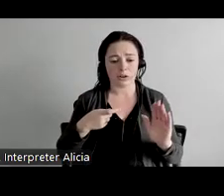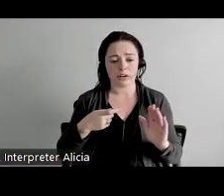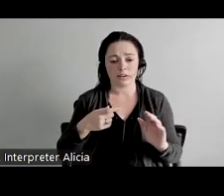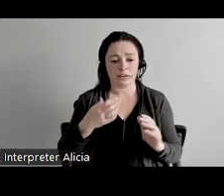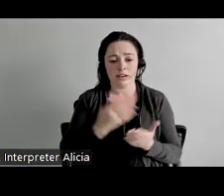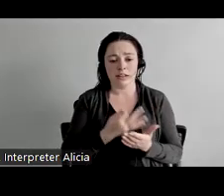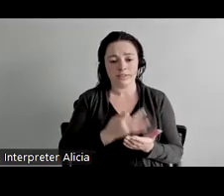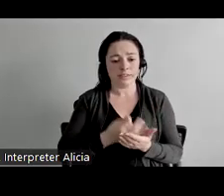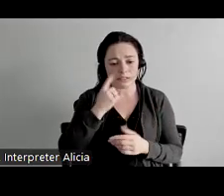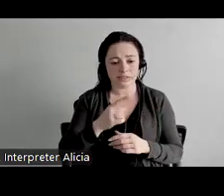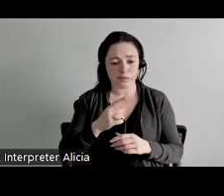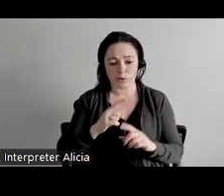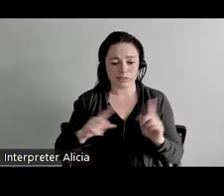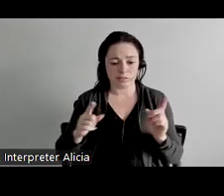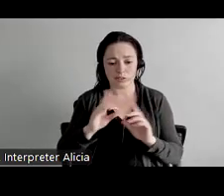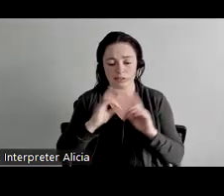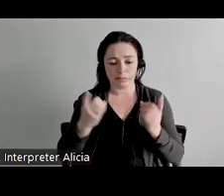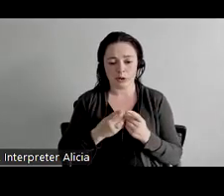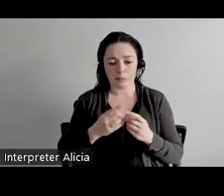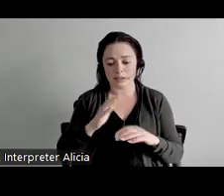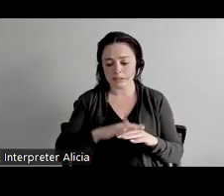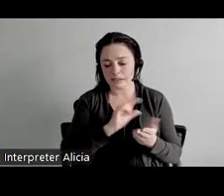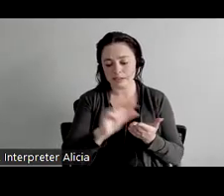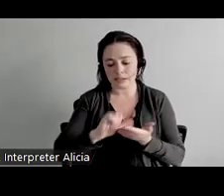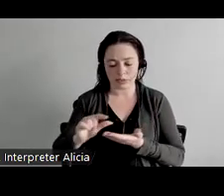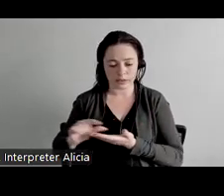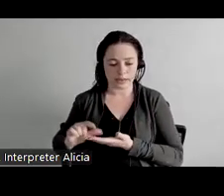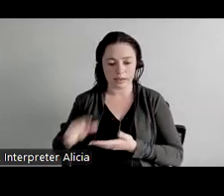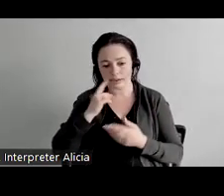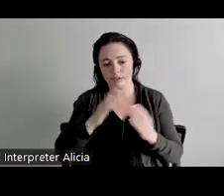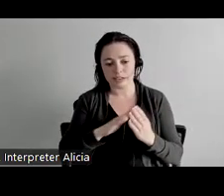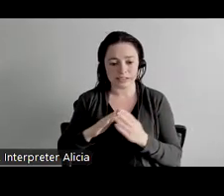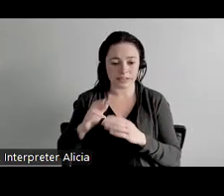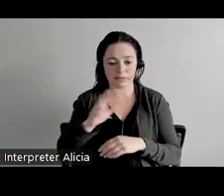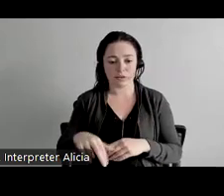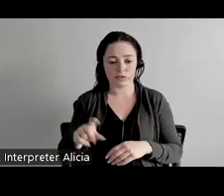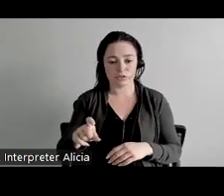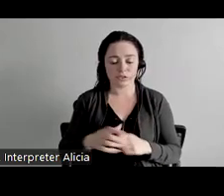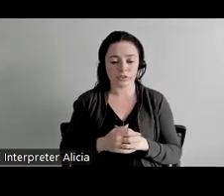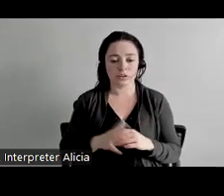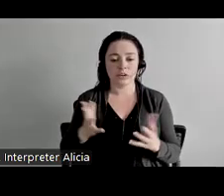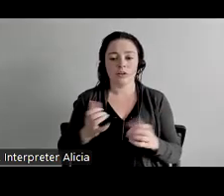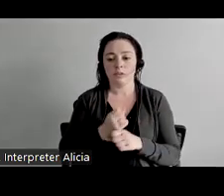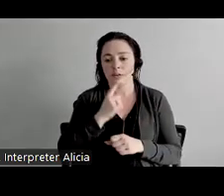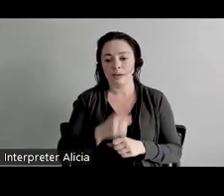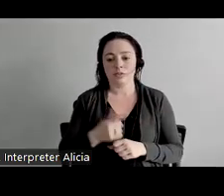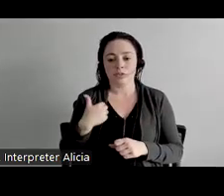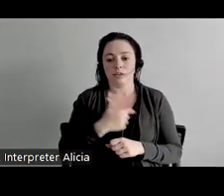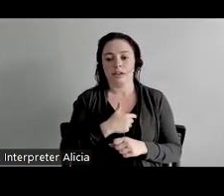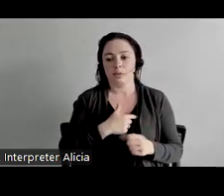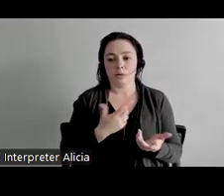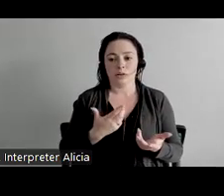it goes around the city of Rochester? Because I would want to make sure that we're being